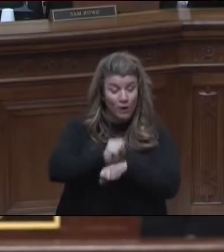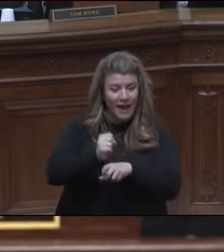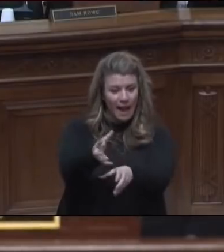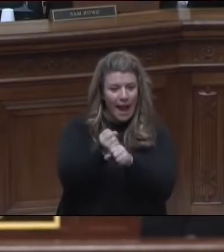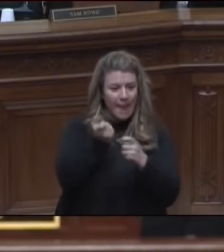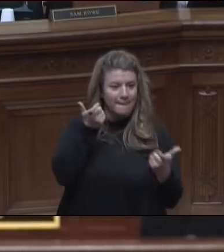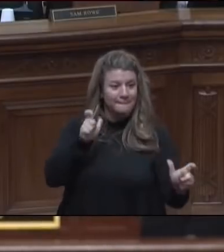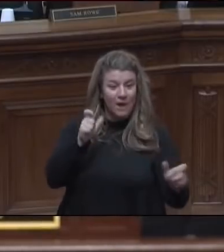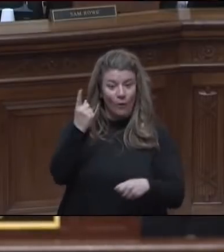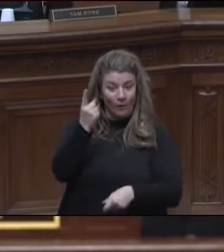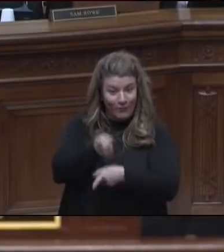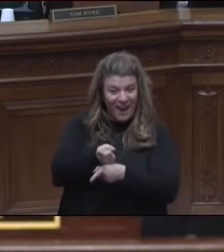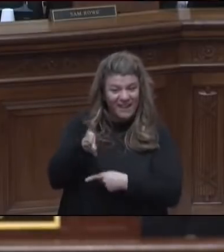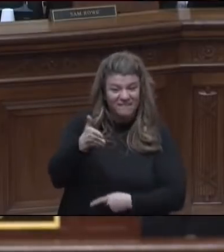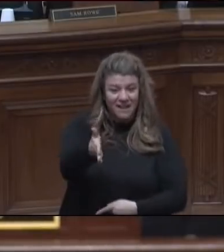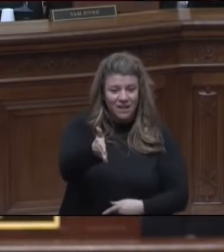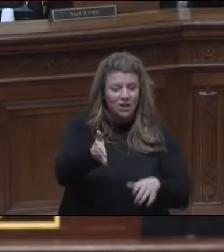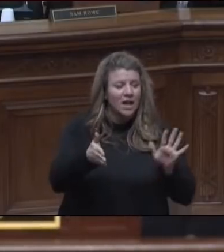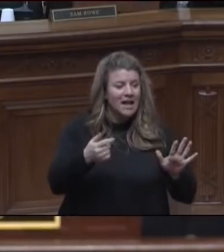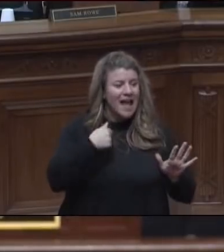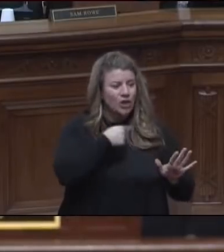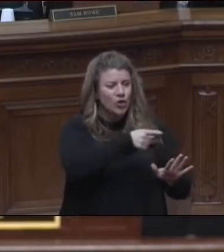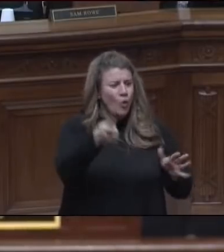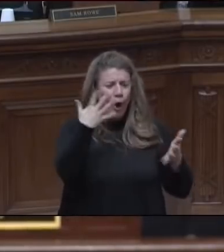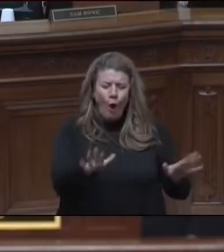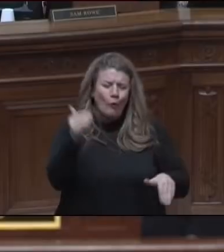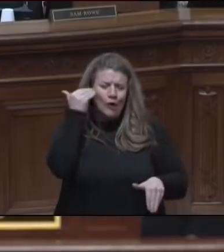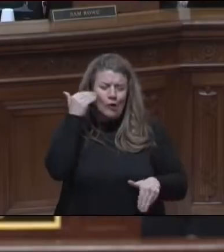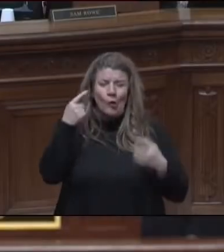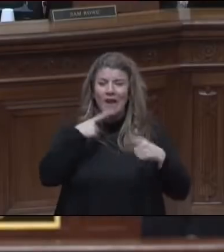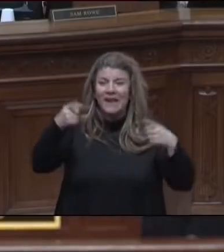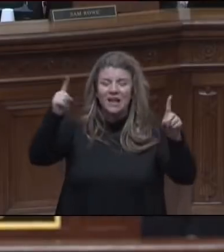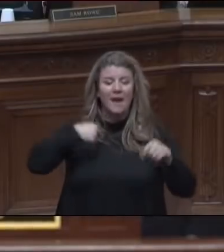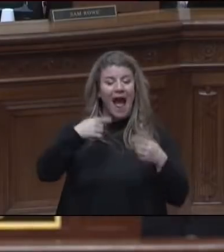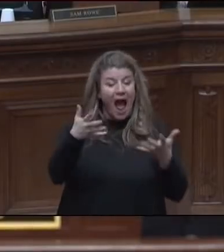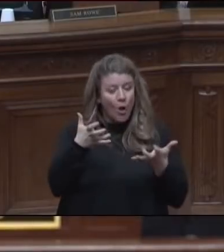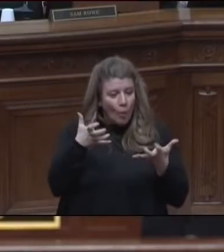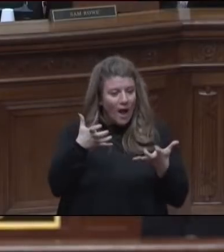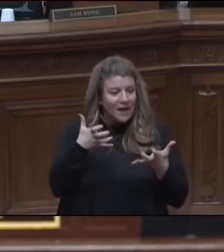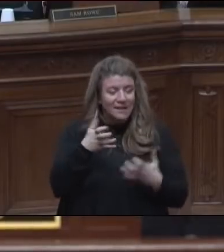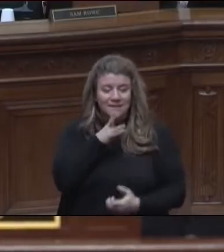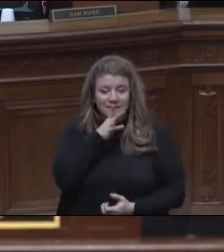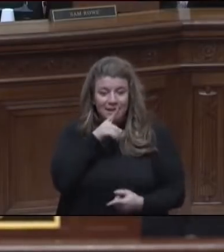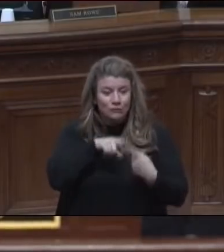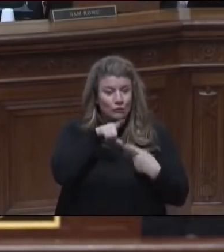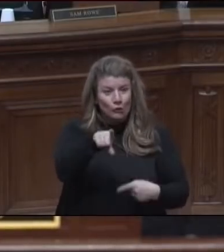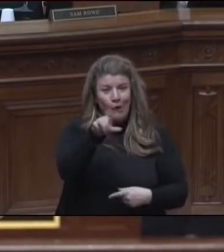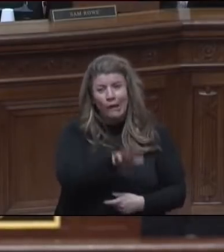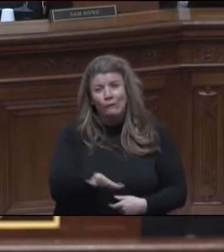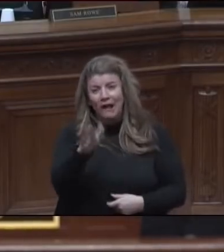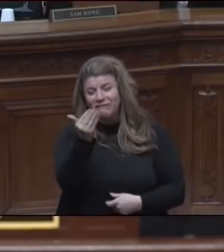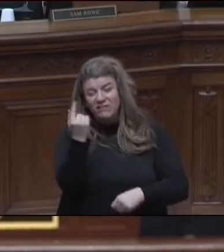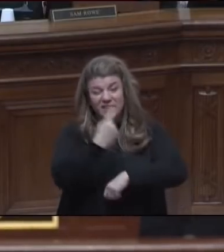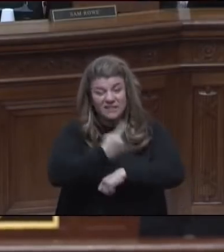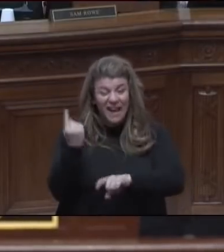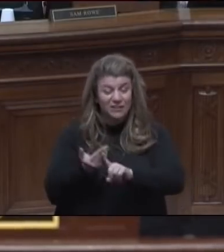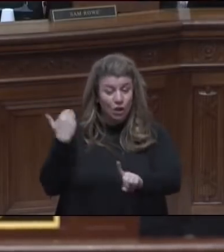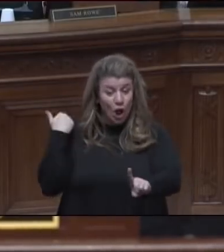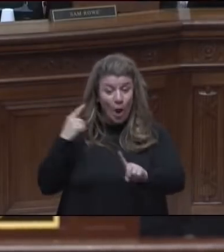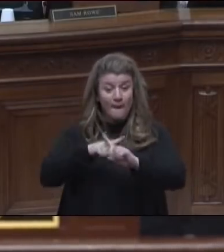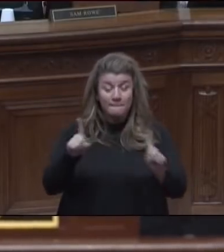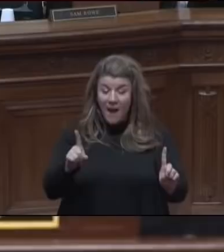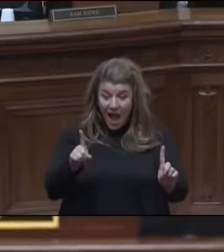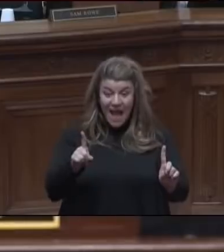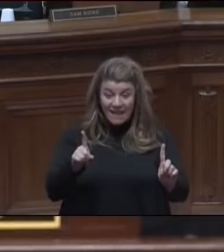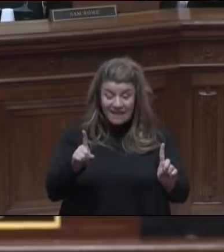already heard about these announcements, and I wanted to bring them to you, you know, on the State of the State 15 days or so ago. But Owens and